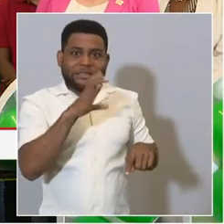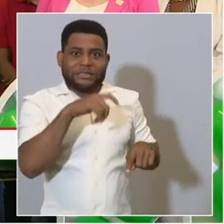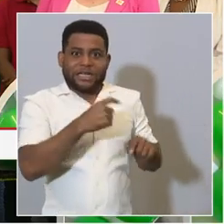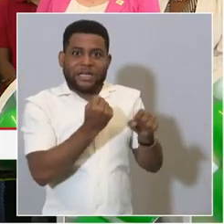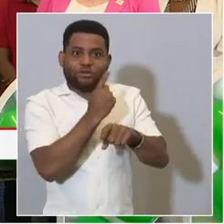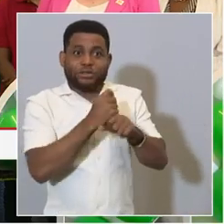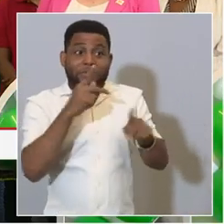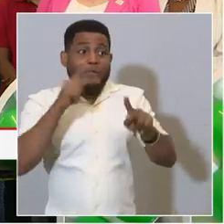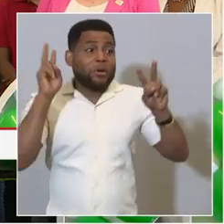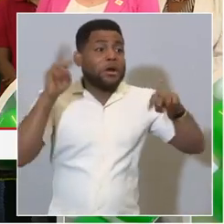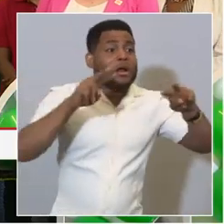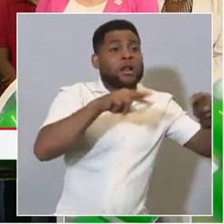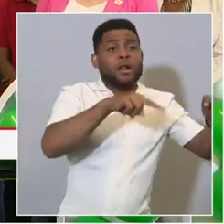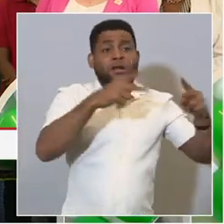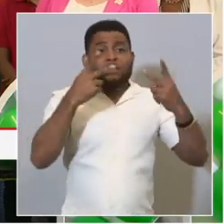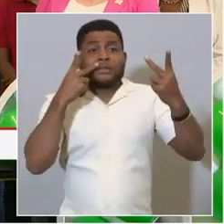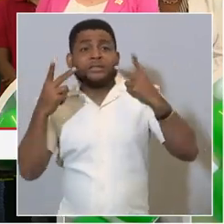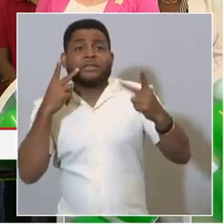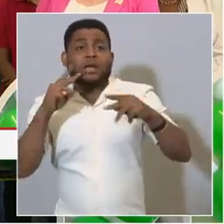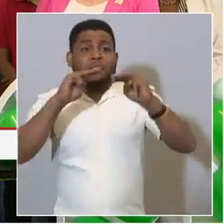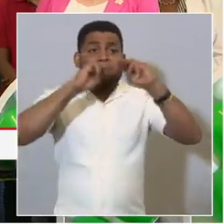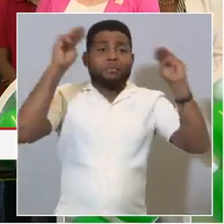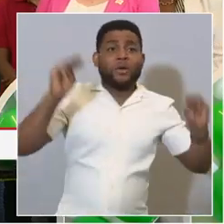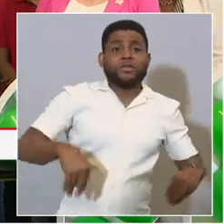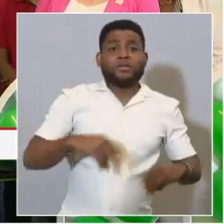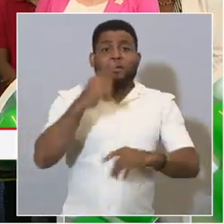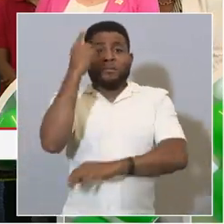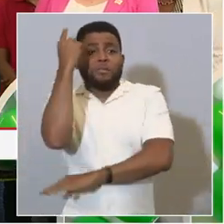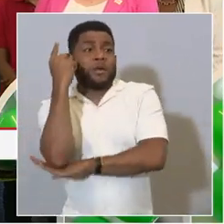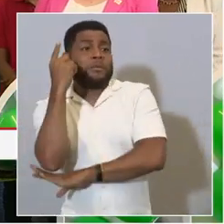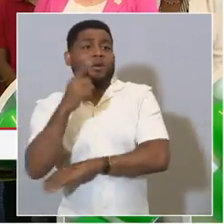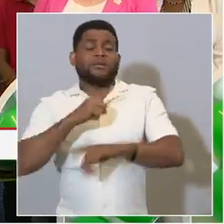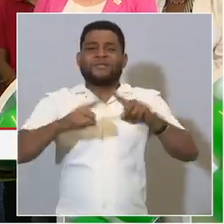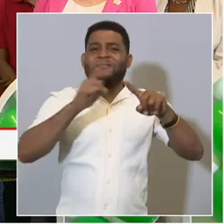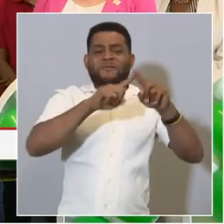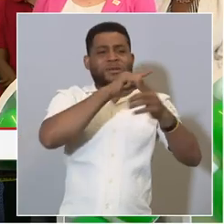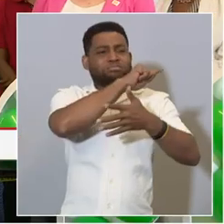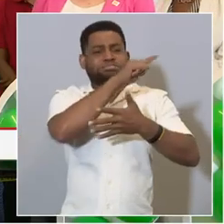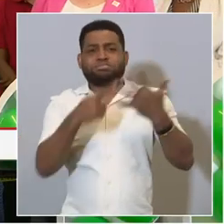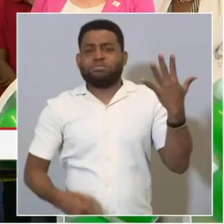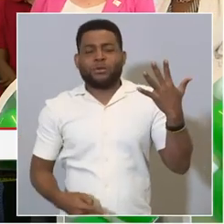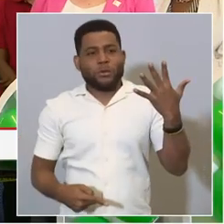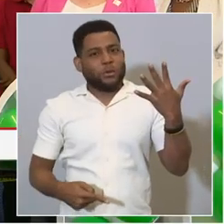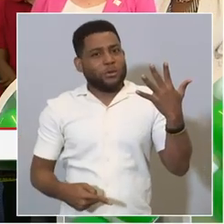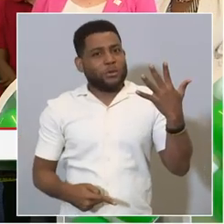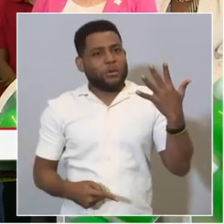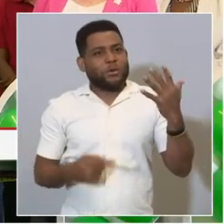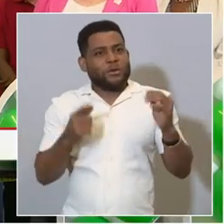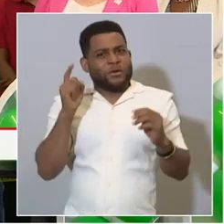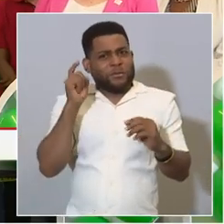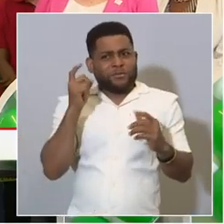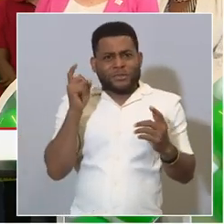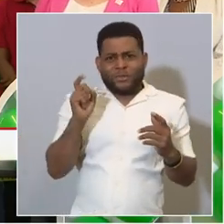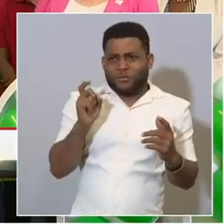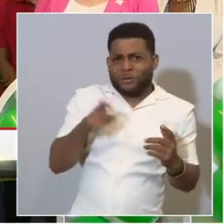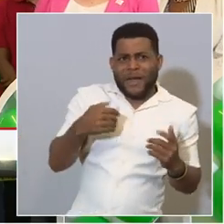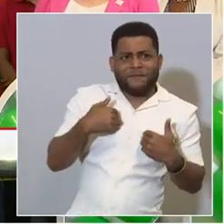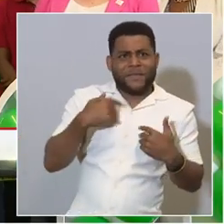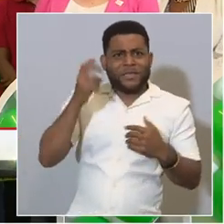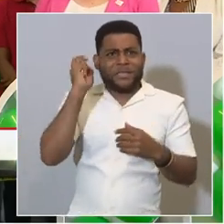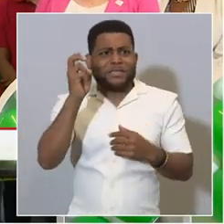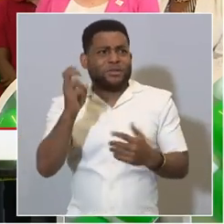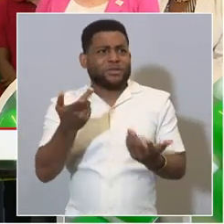So we compare very favorably when people are making their choices. So if we can provide